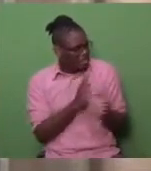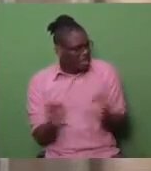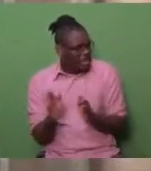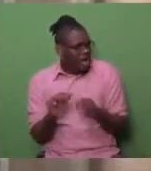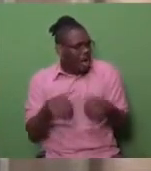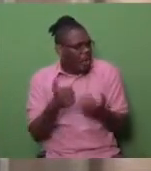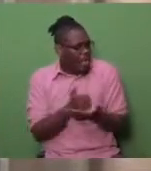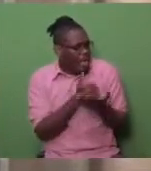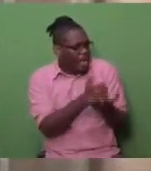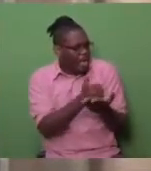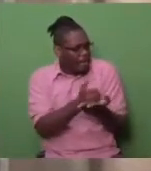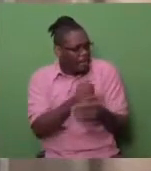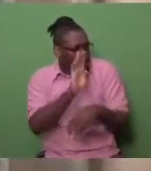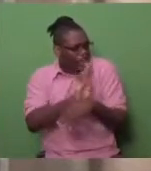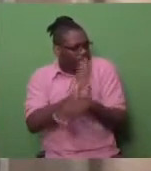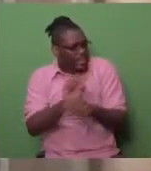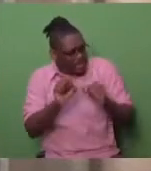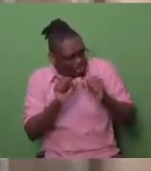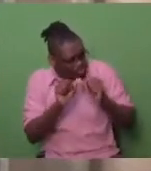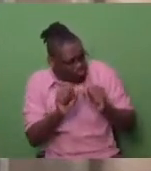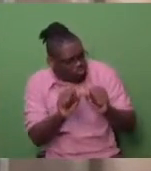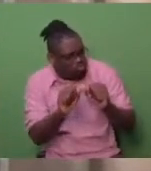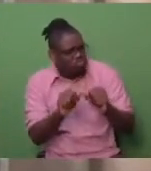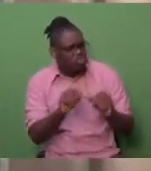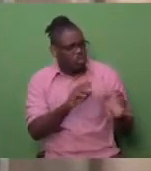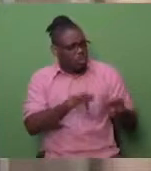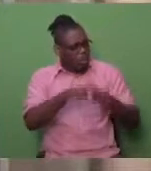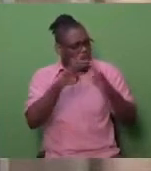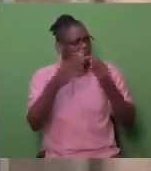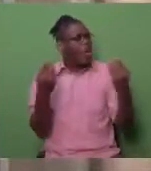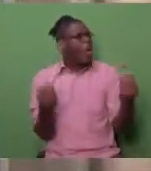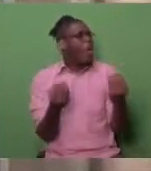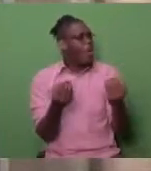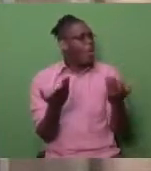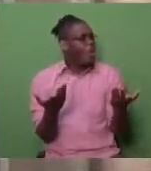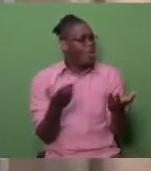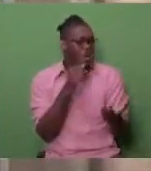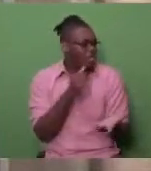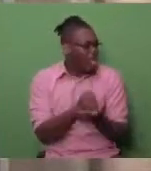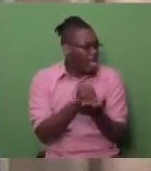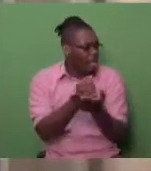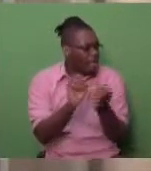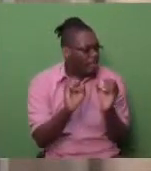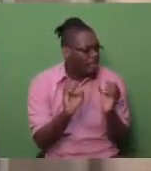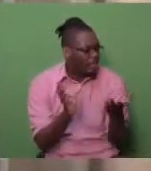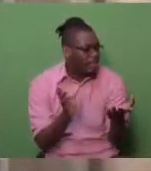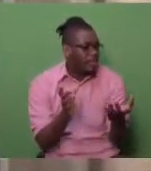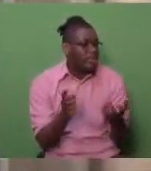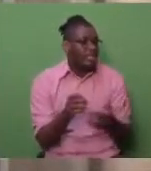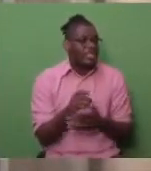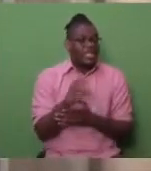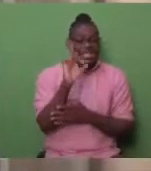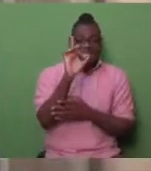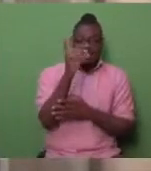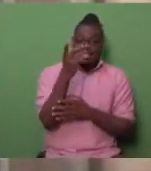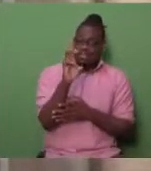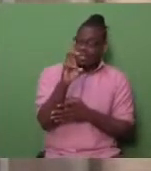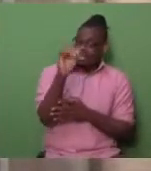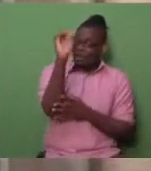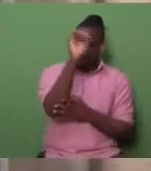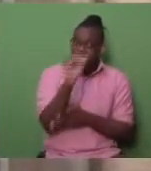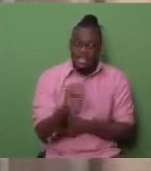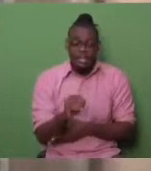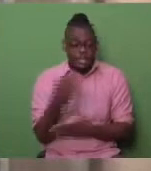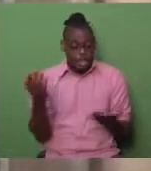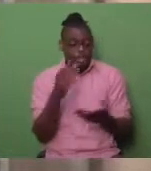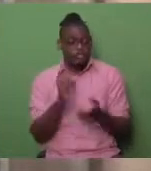than 18% of the country's entire labor force have lost their jobs. One in every five workers is